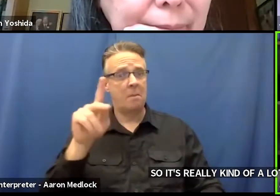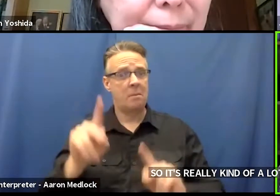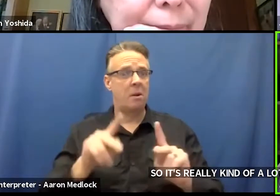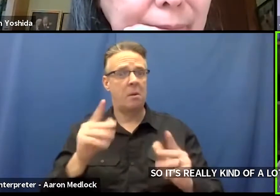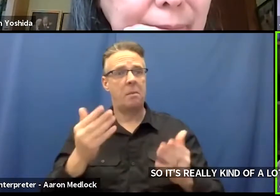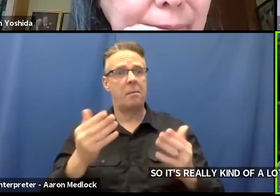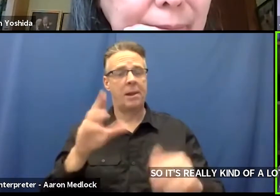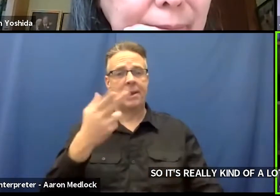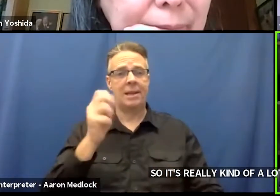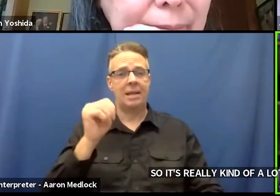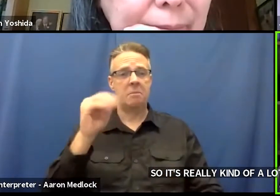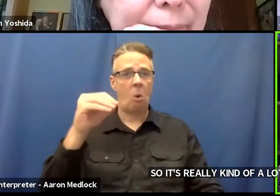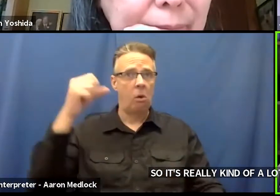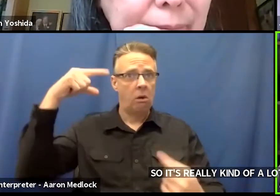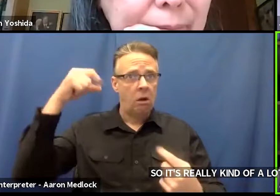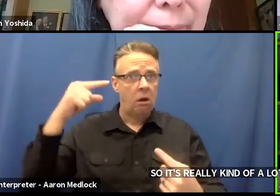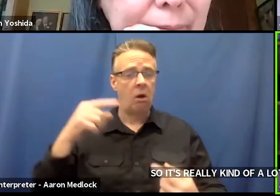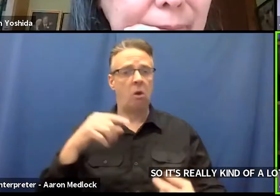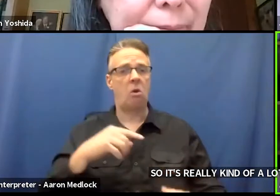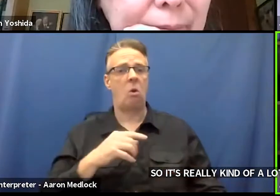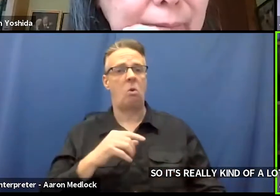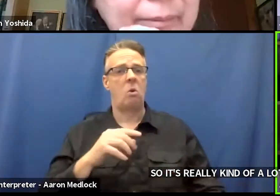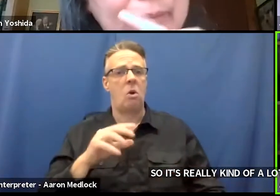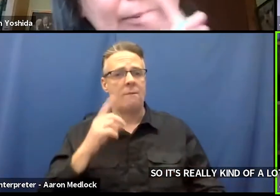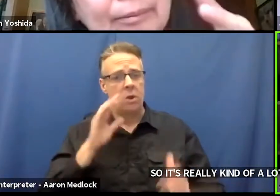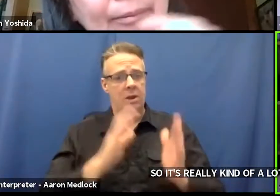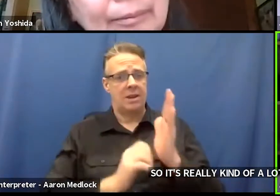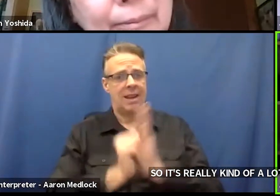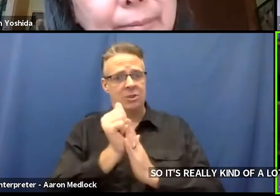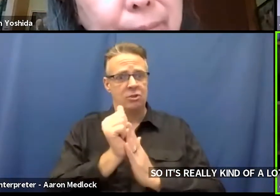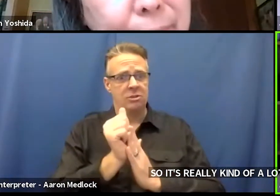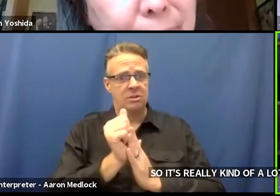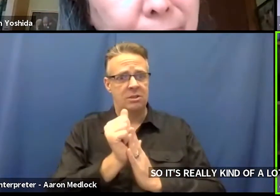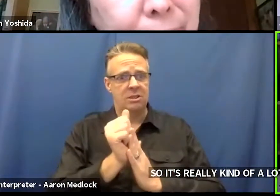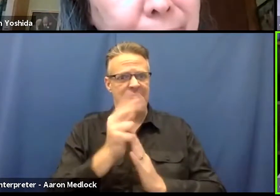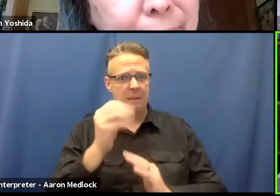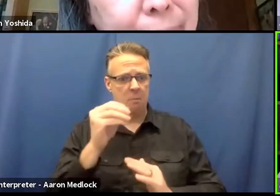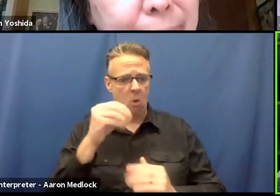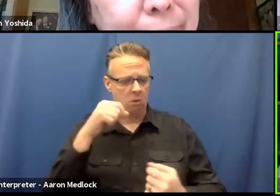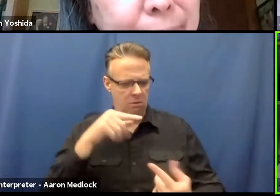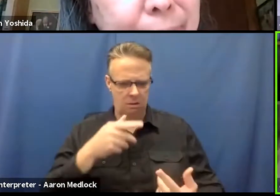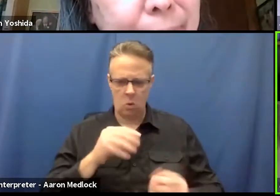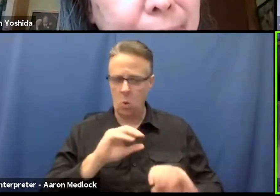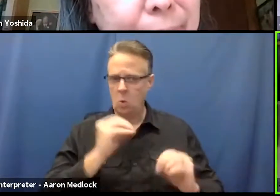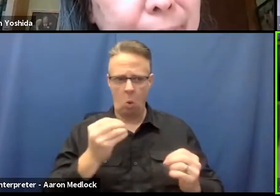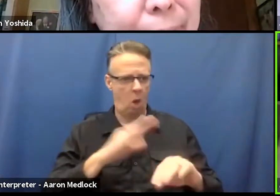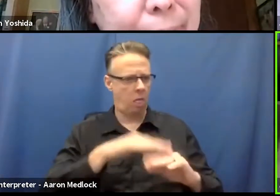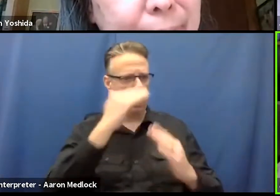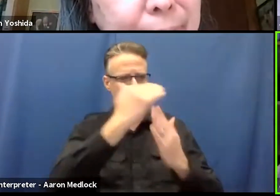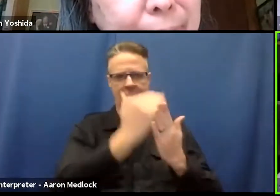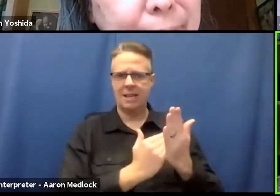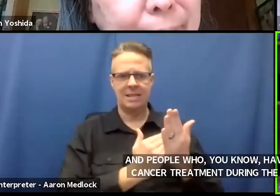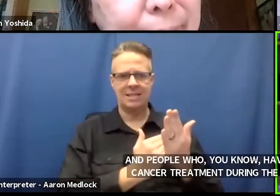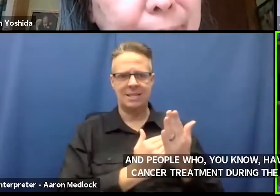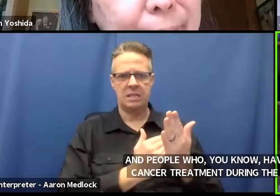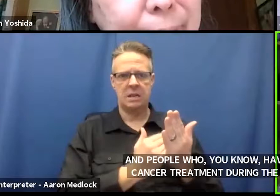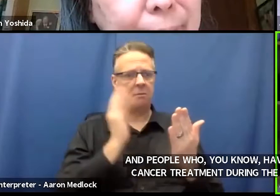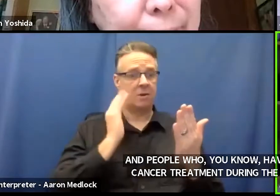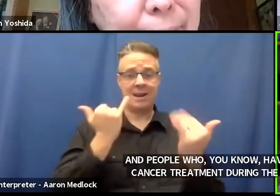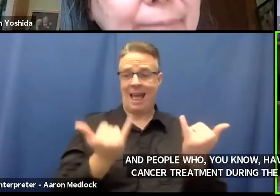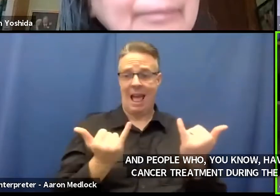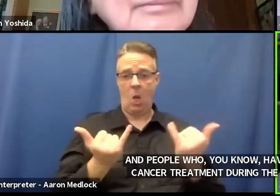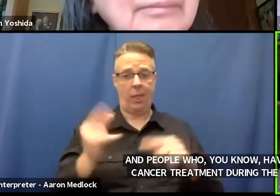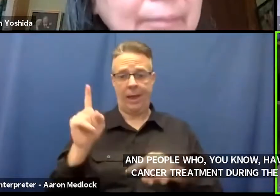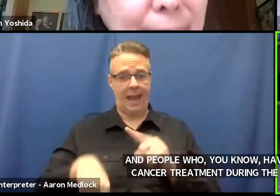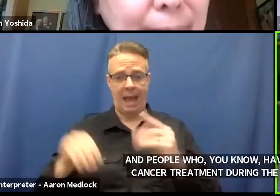say, chemotherapy or cancer treatment during the pandemic were not on those lists at the beginning, and now they can't get on those